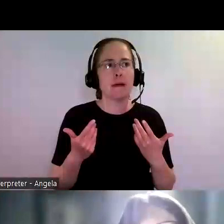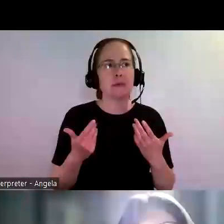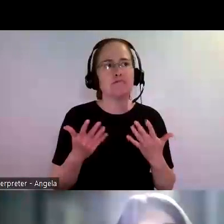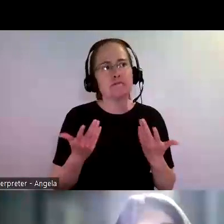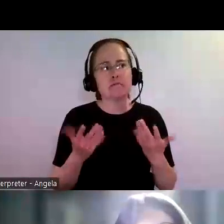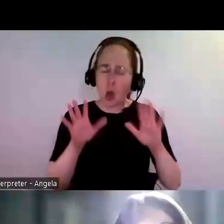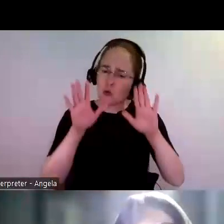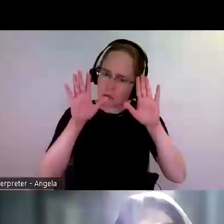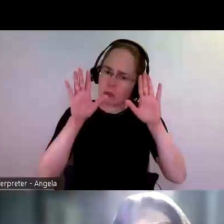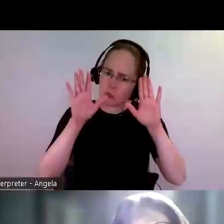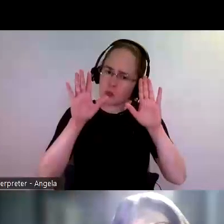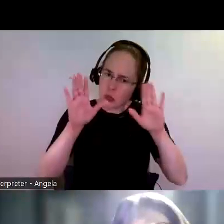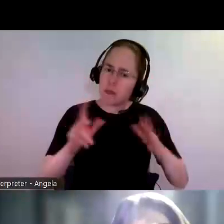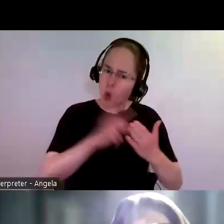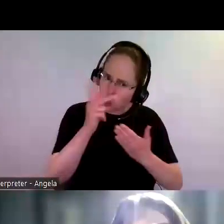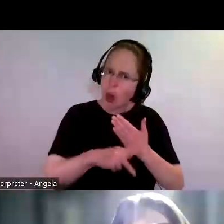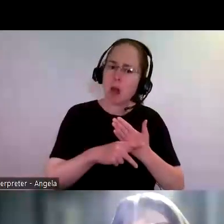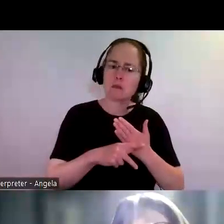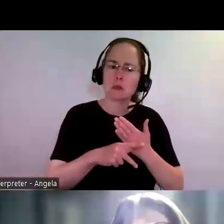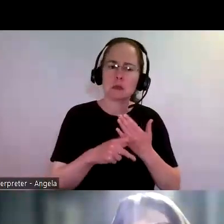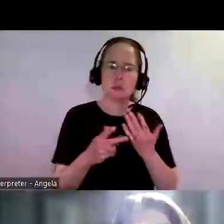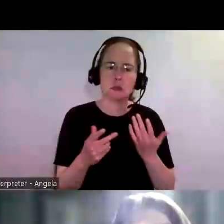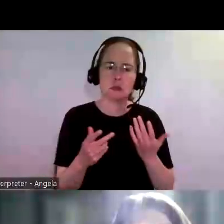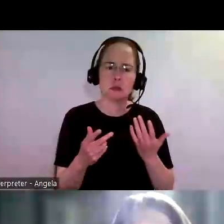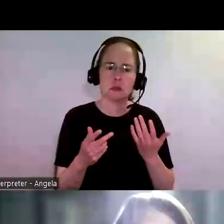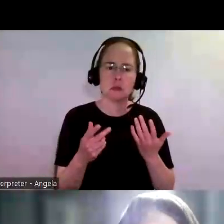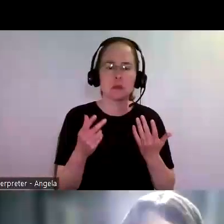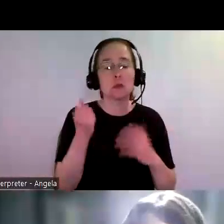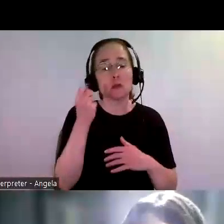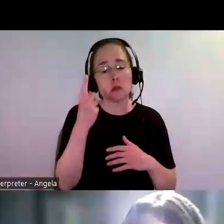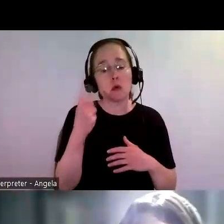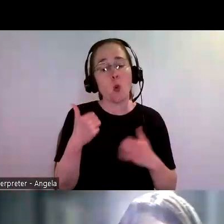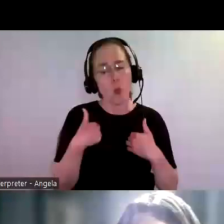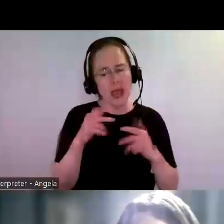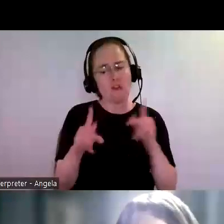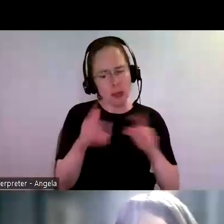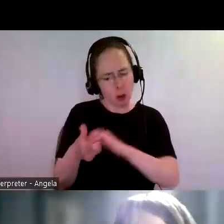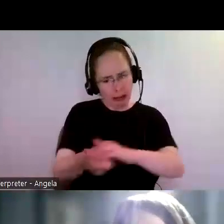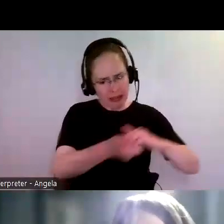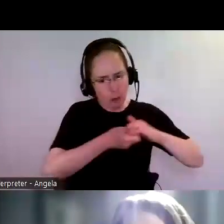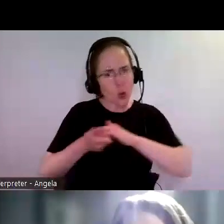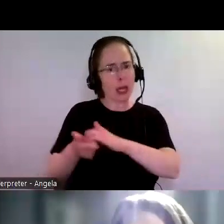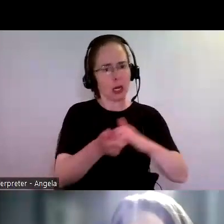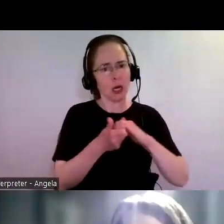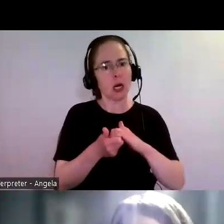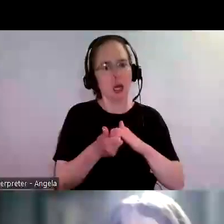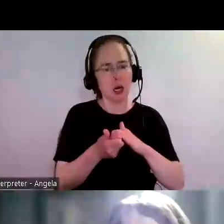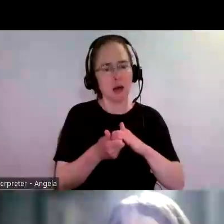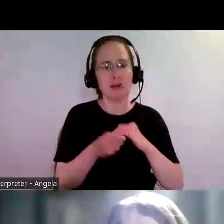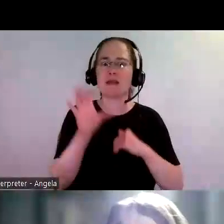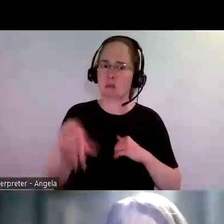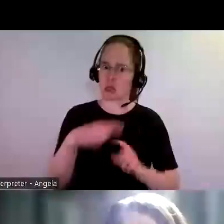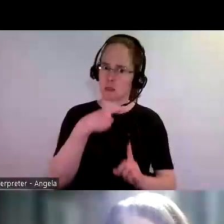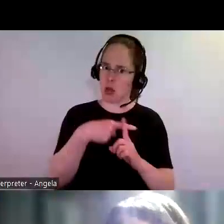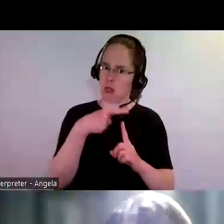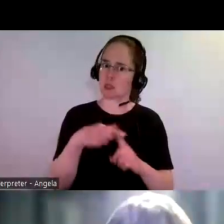great programs is that we have people that collaborate. And I find that this is positive